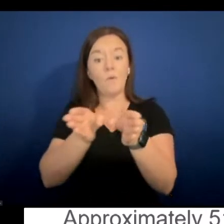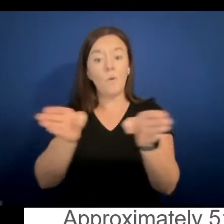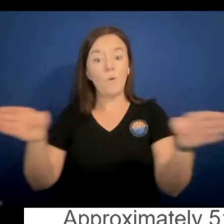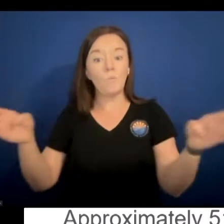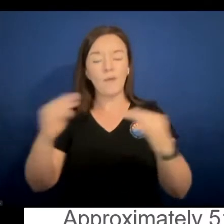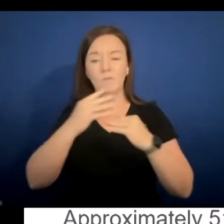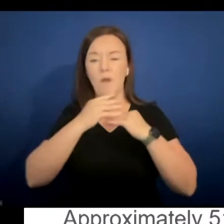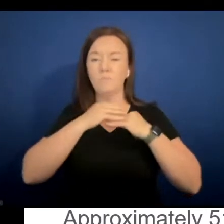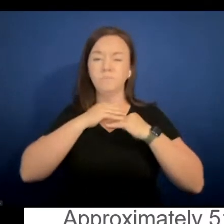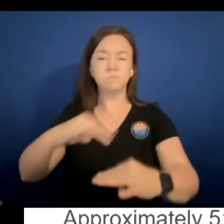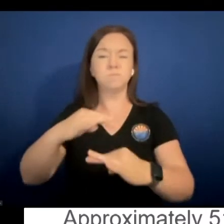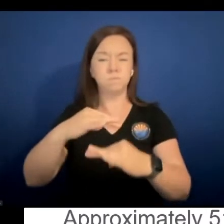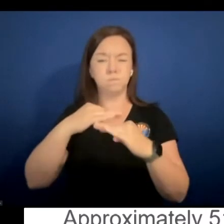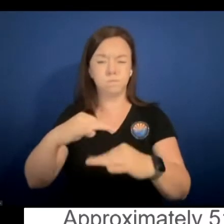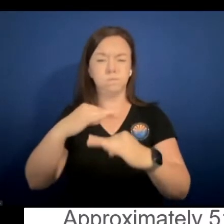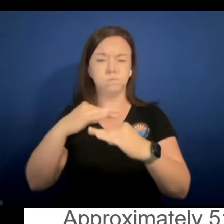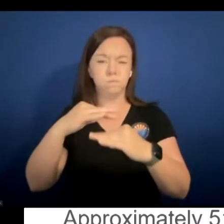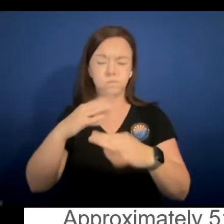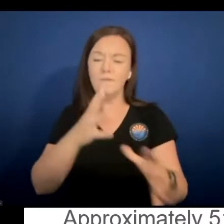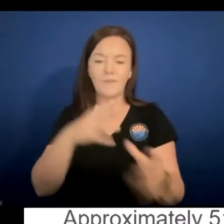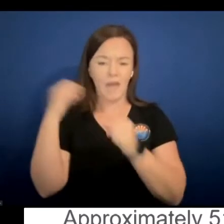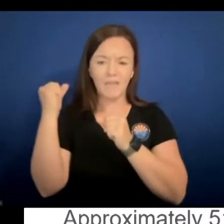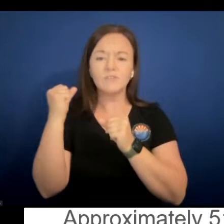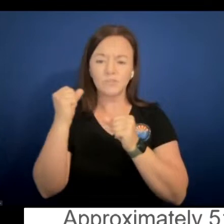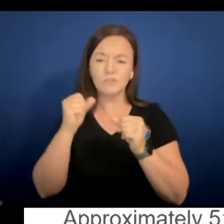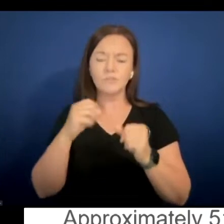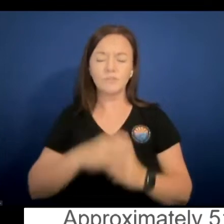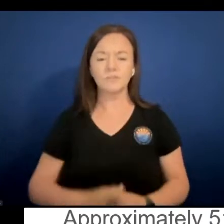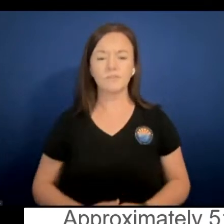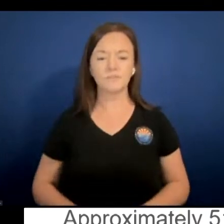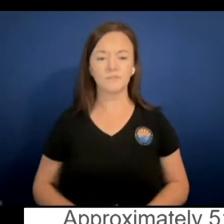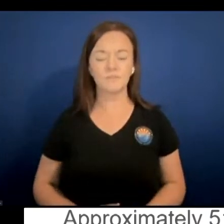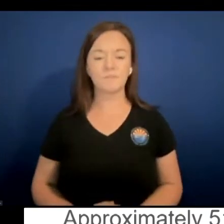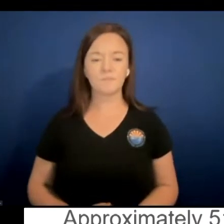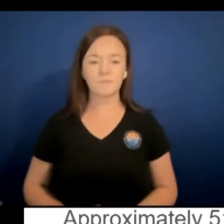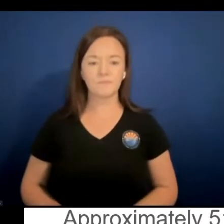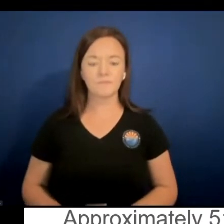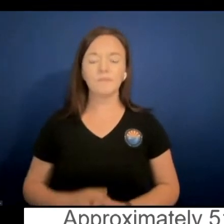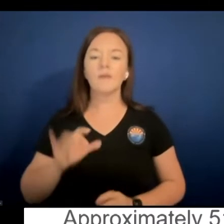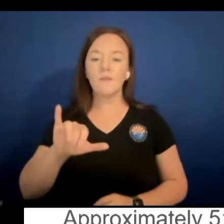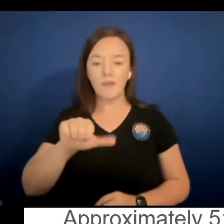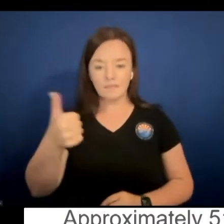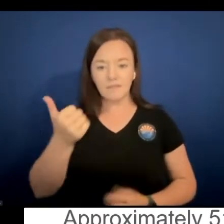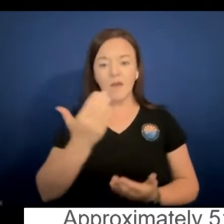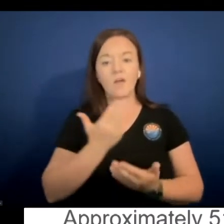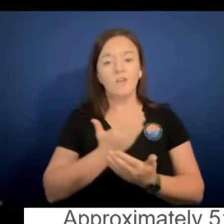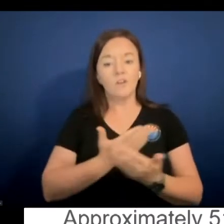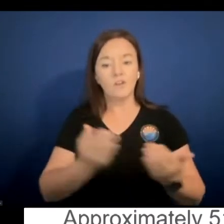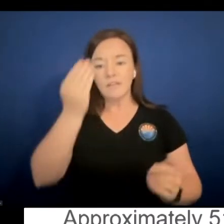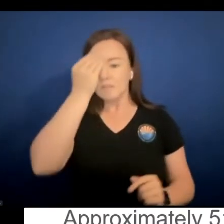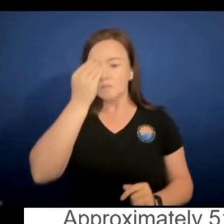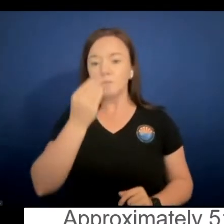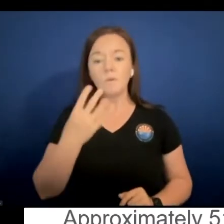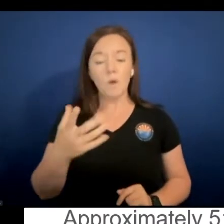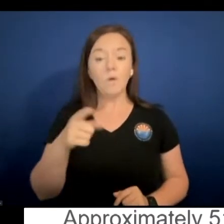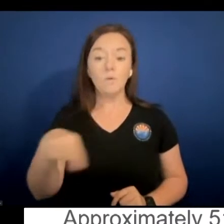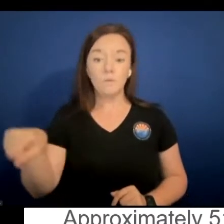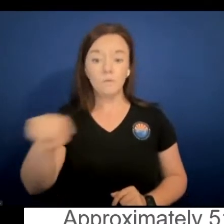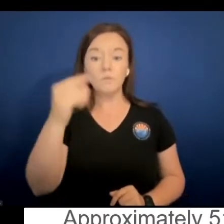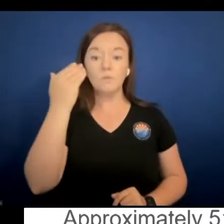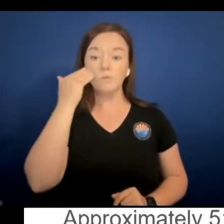particular feature or part of the watershed. And that's another thing to know as folks know their